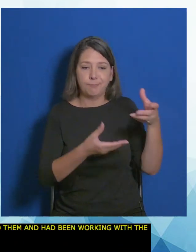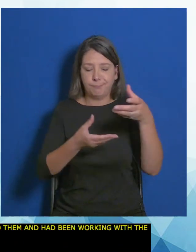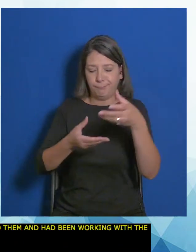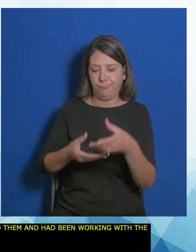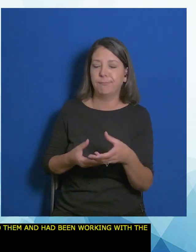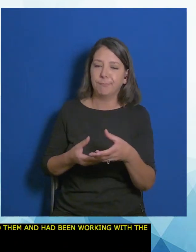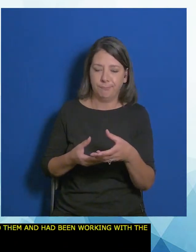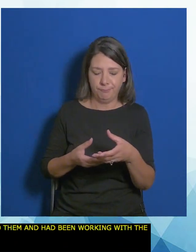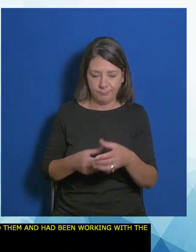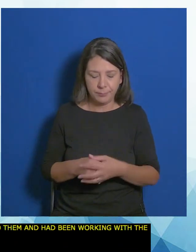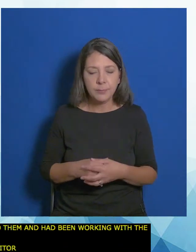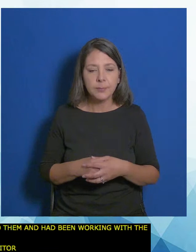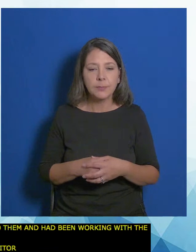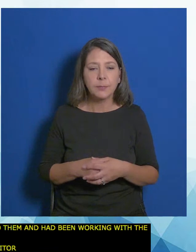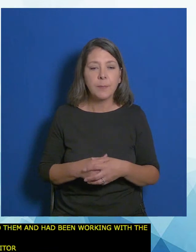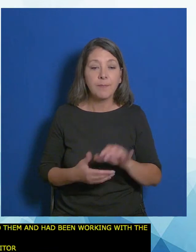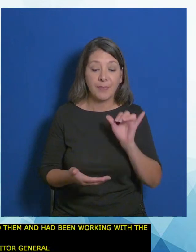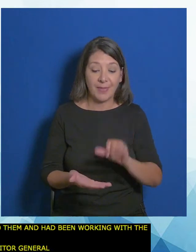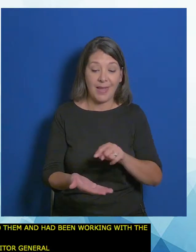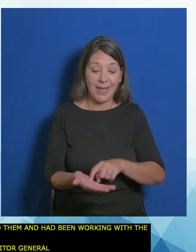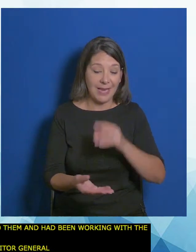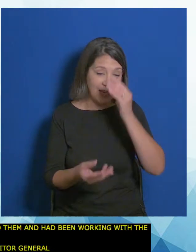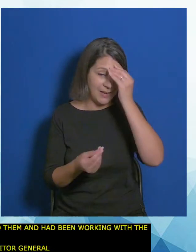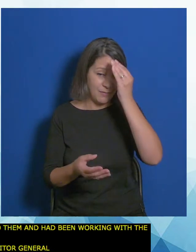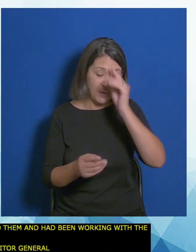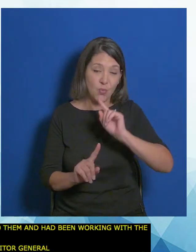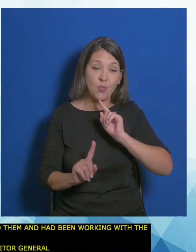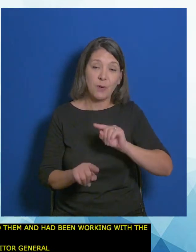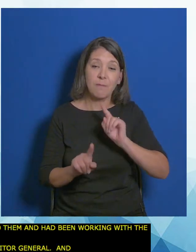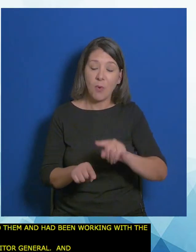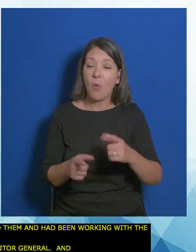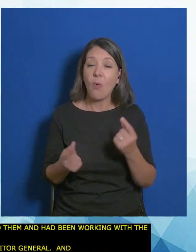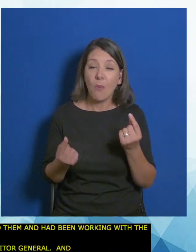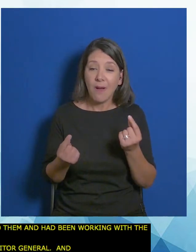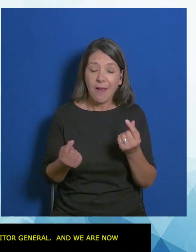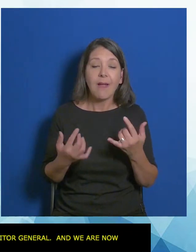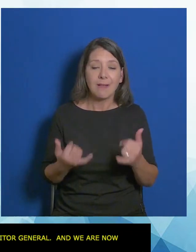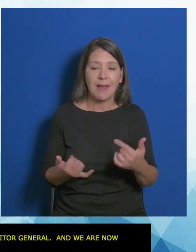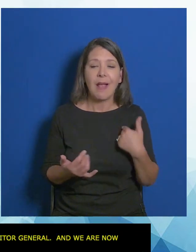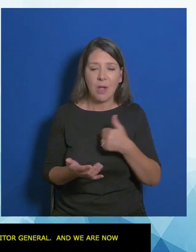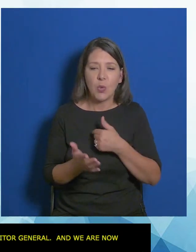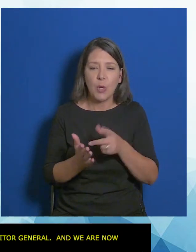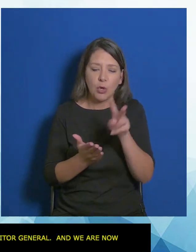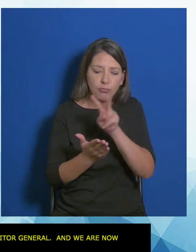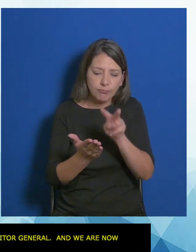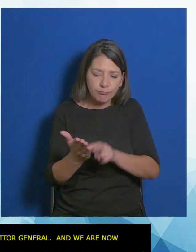General, and we are now reviewing the report.